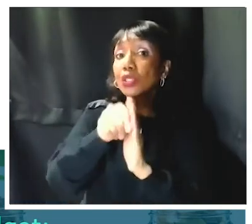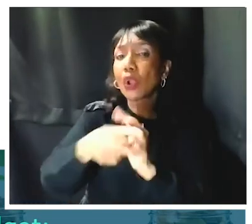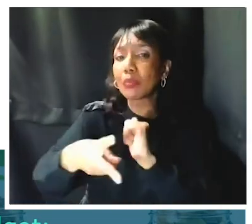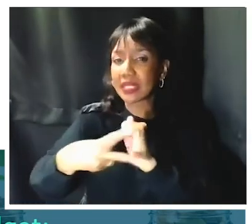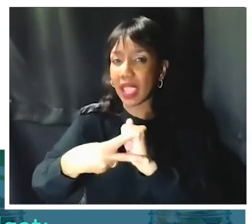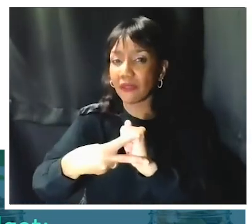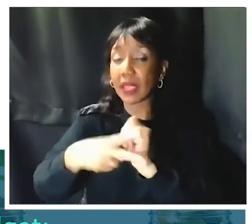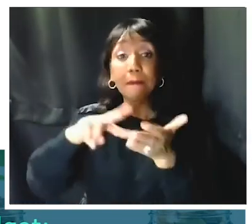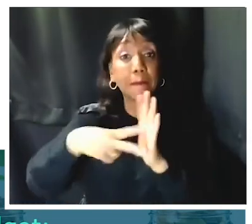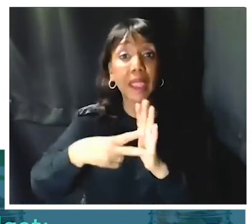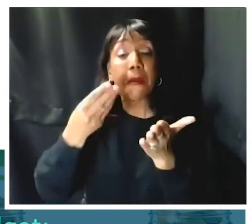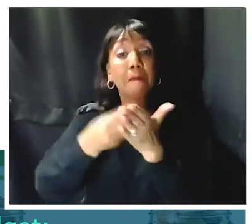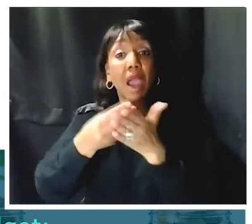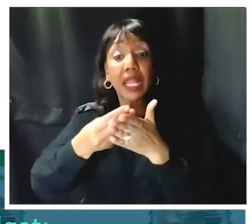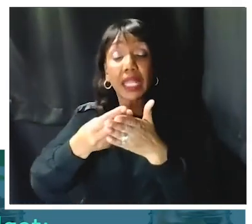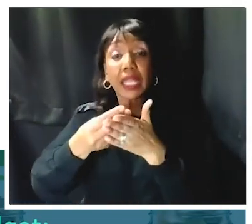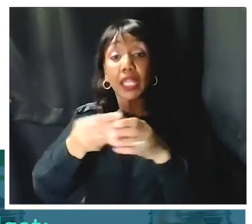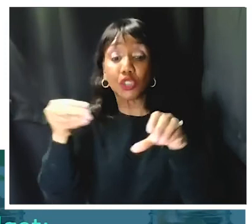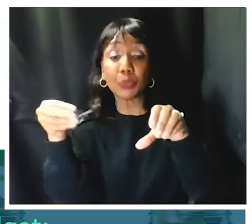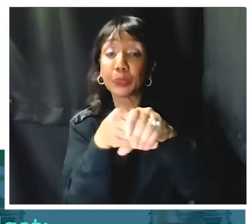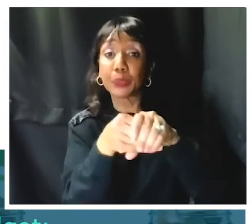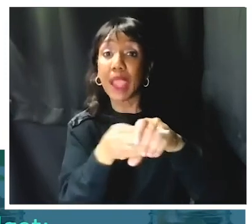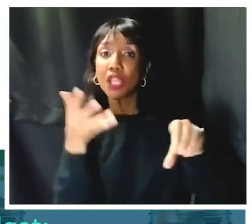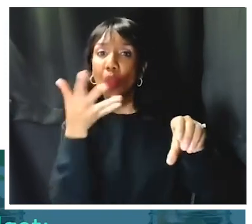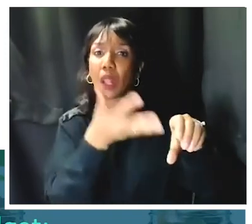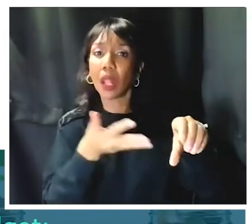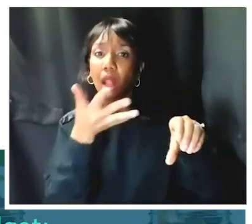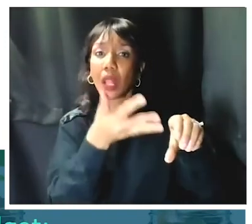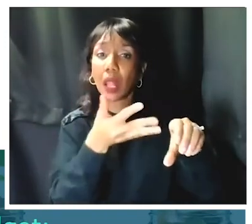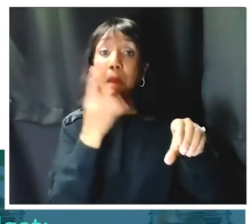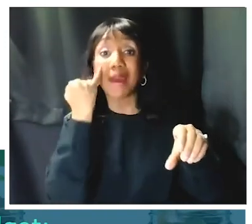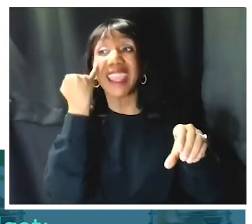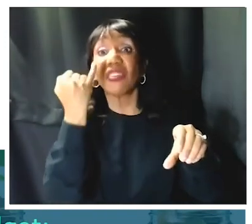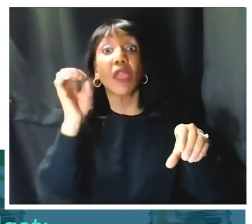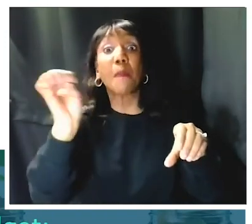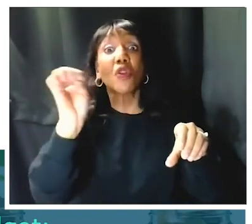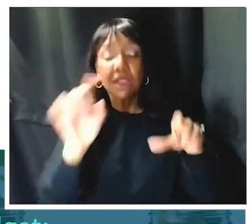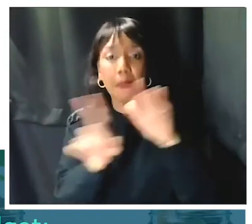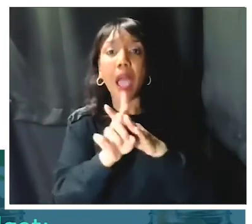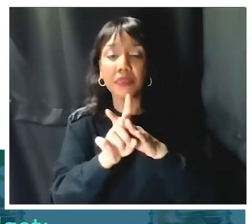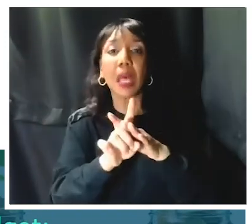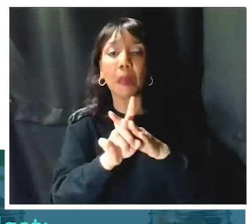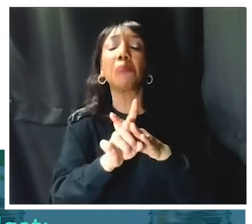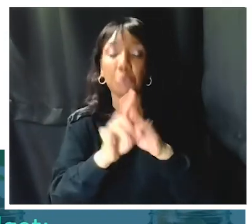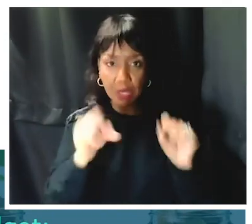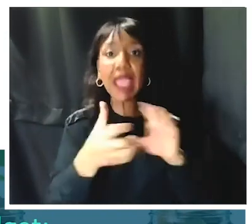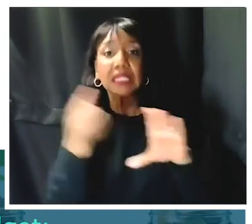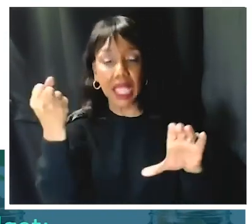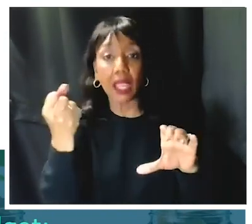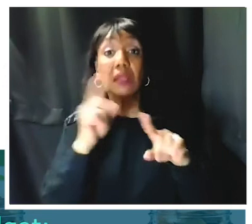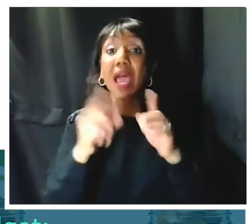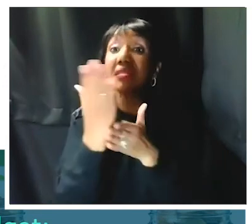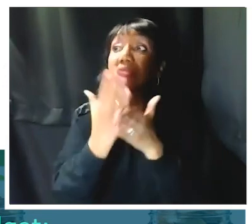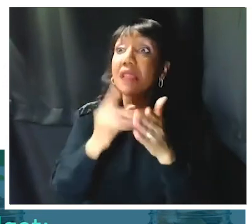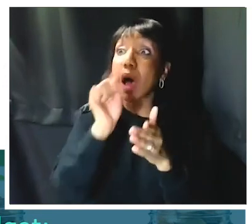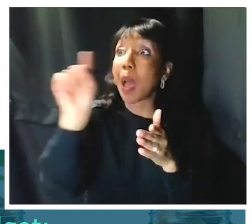Long term saving is money that you put away that you do not touch unless there is an emergency. It is important to know